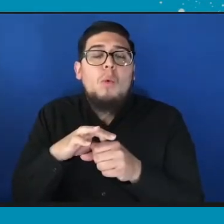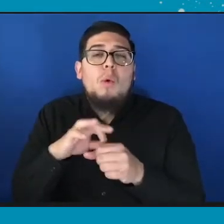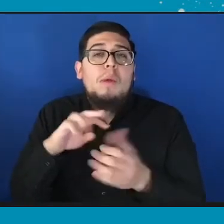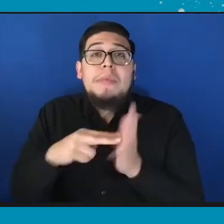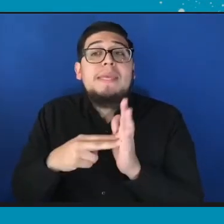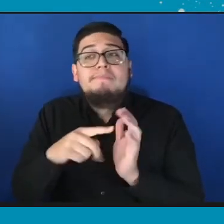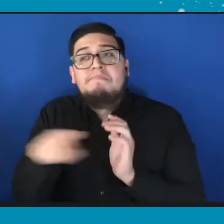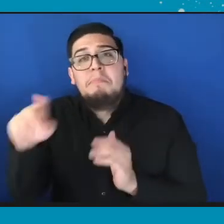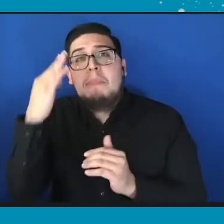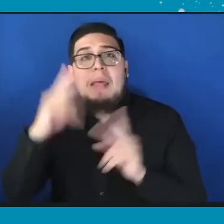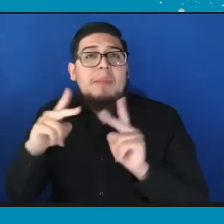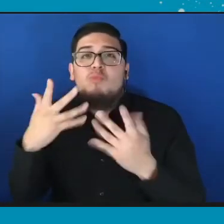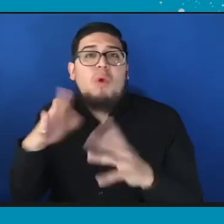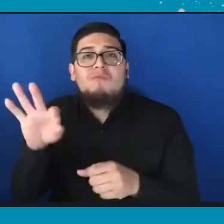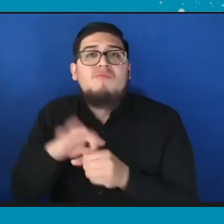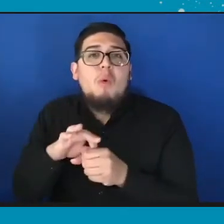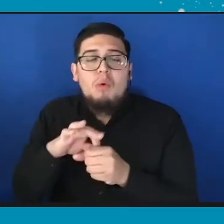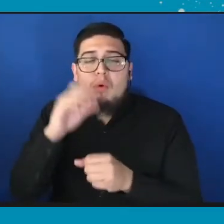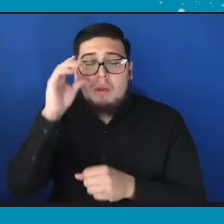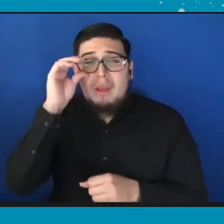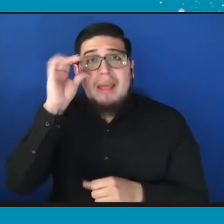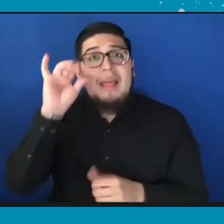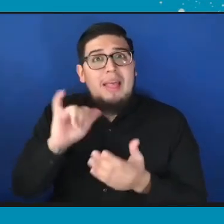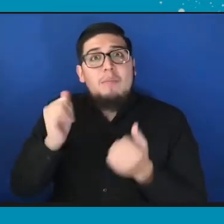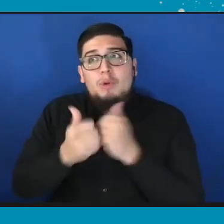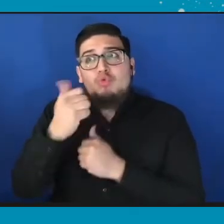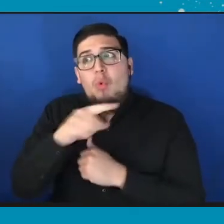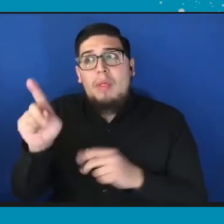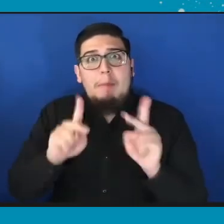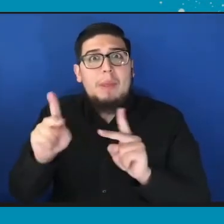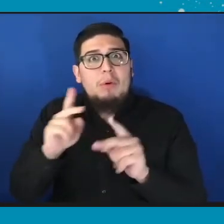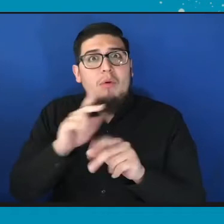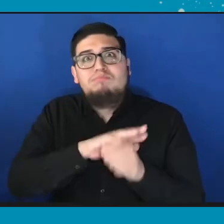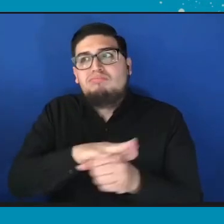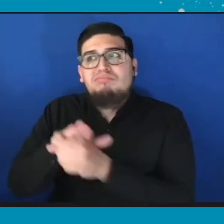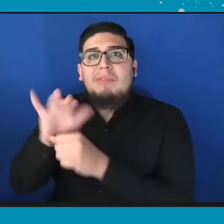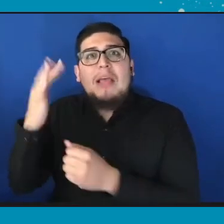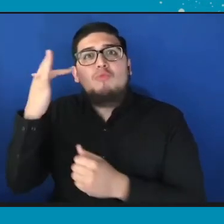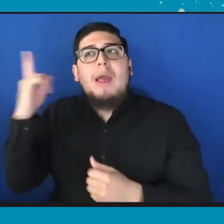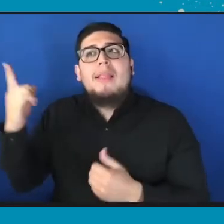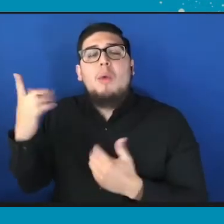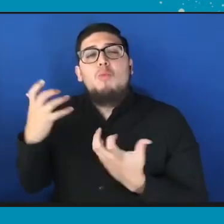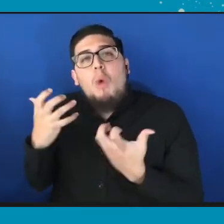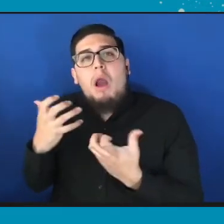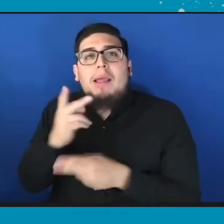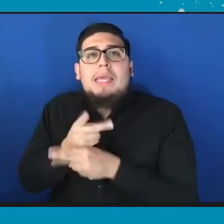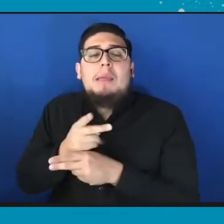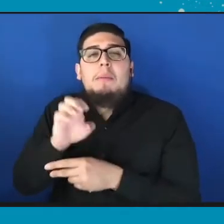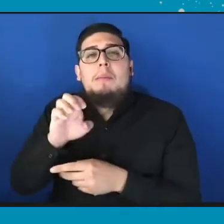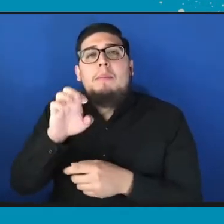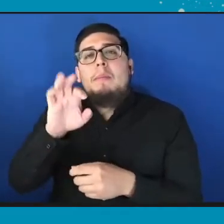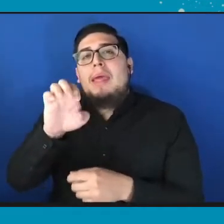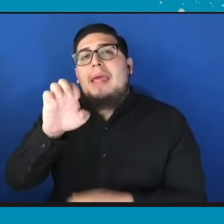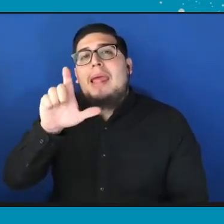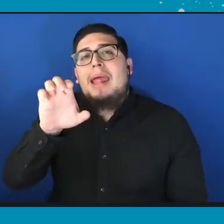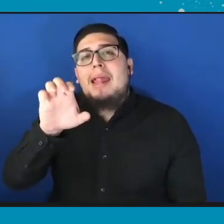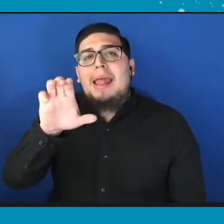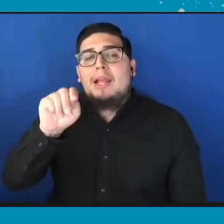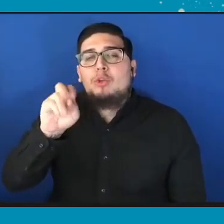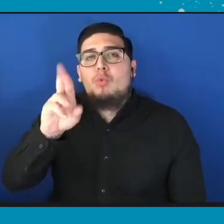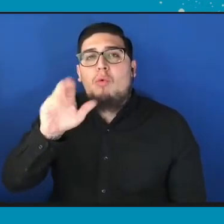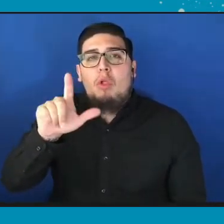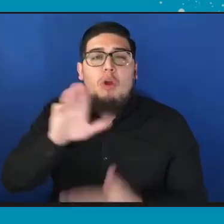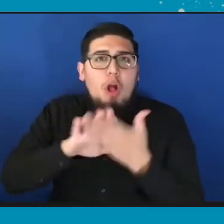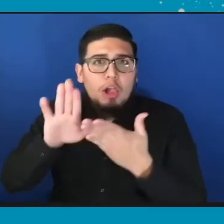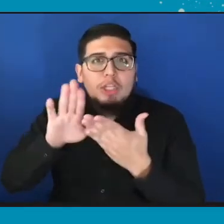majority of the people. That's why these folks are so keen on the Electoral College. And they're very clear